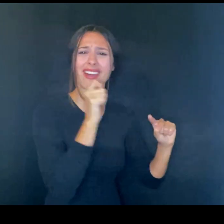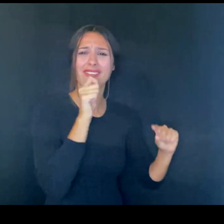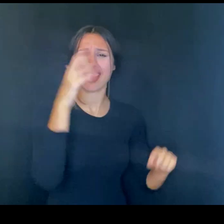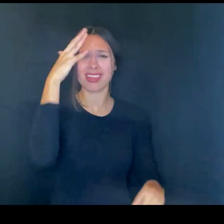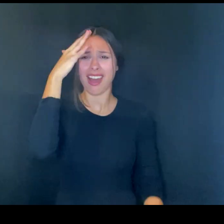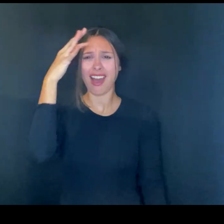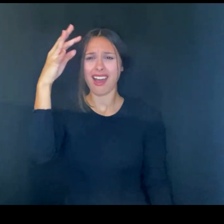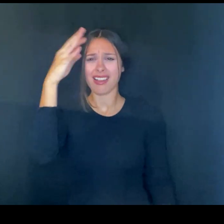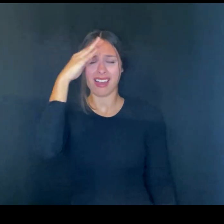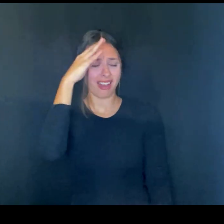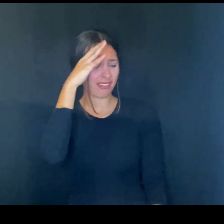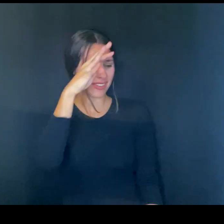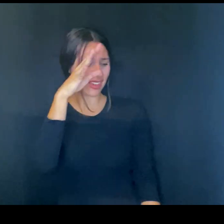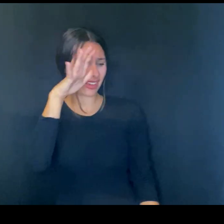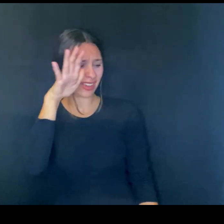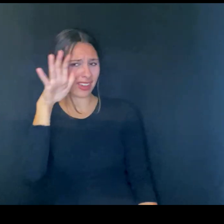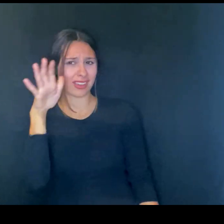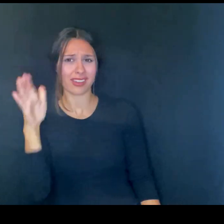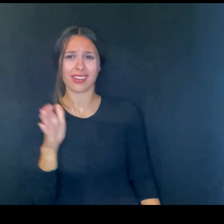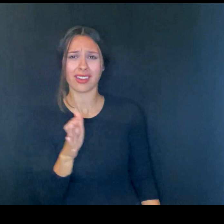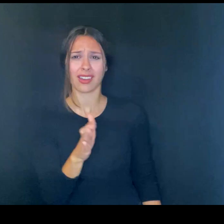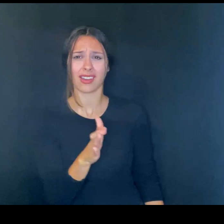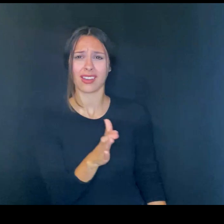Not philosophy,